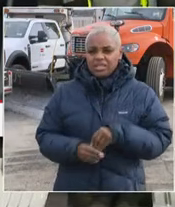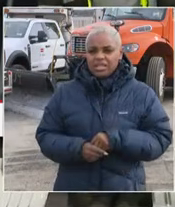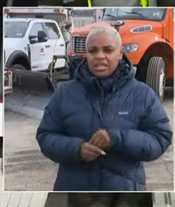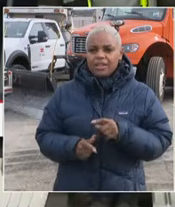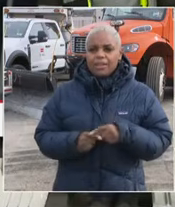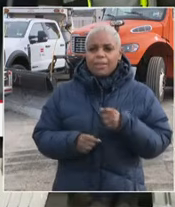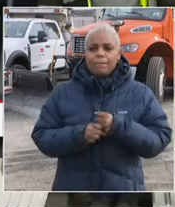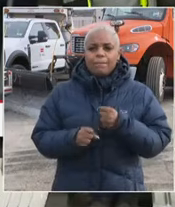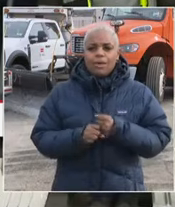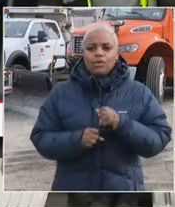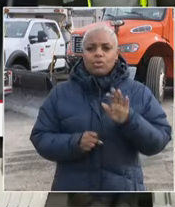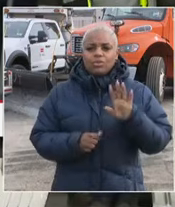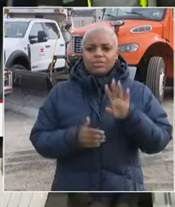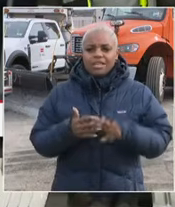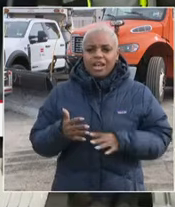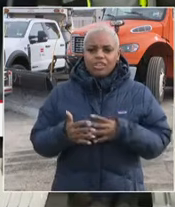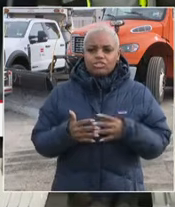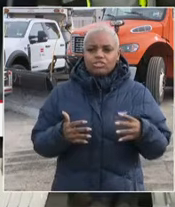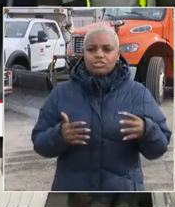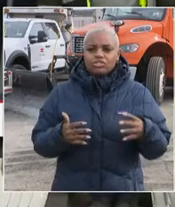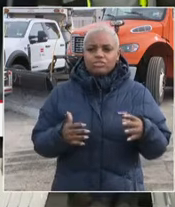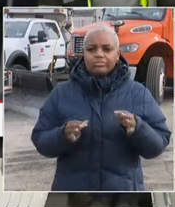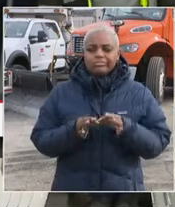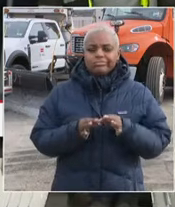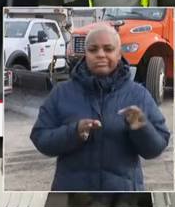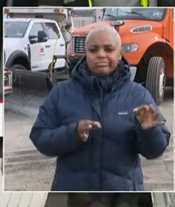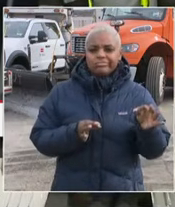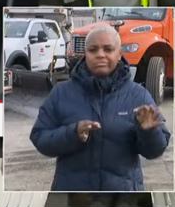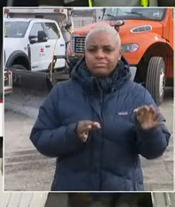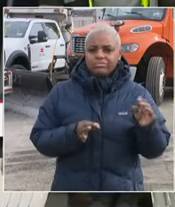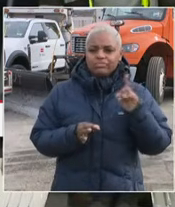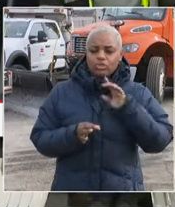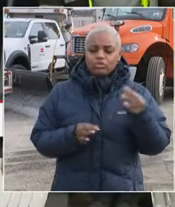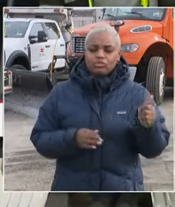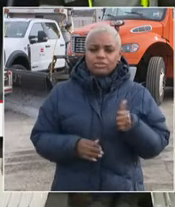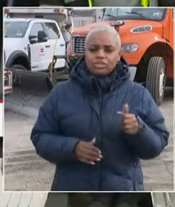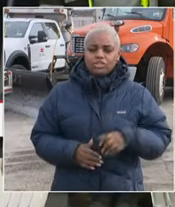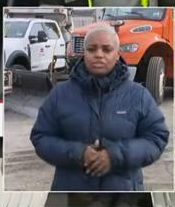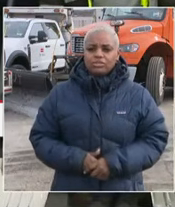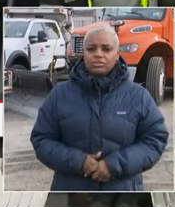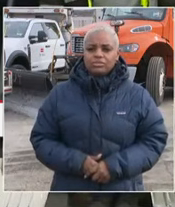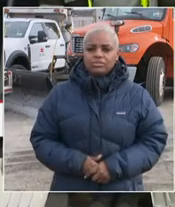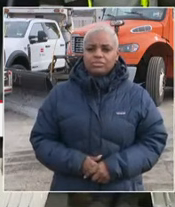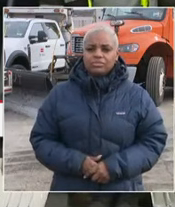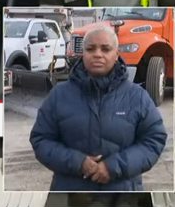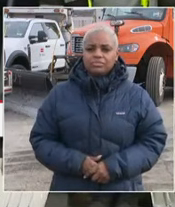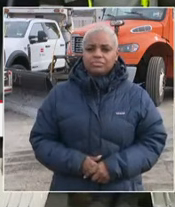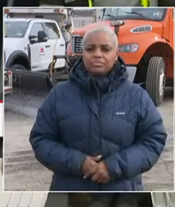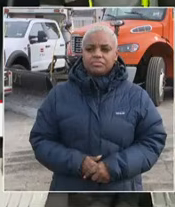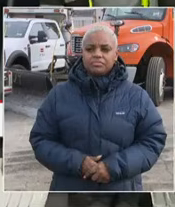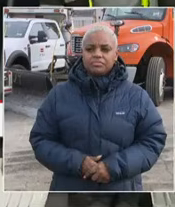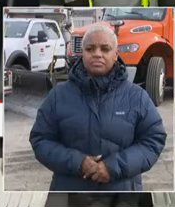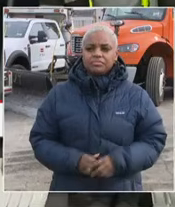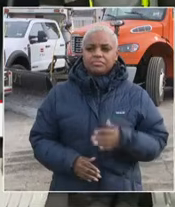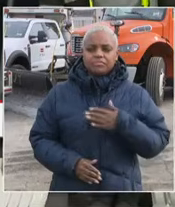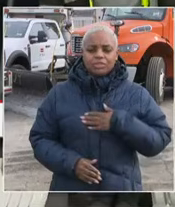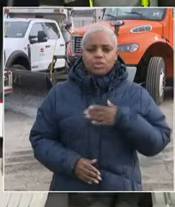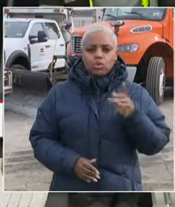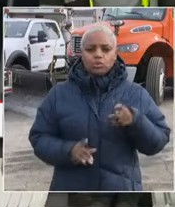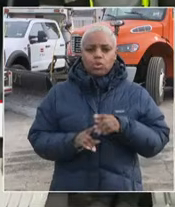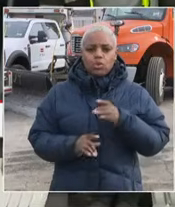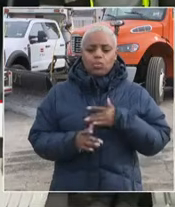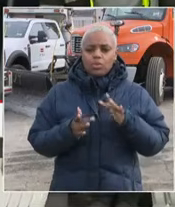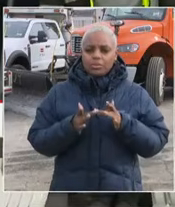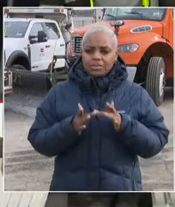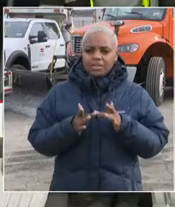hit Metro Pulse is our best way to get real-time information, or WMATA.com snow. Also, all of our social media or with